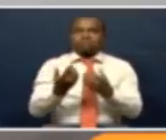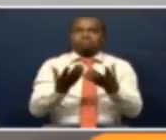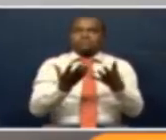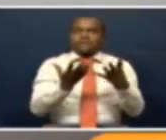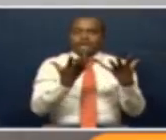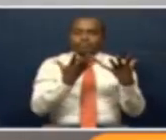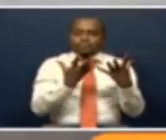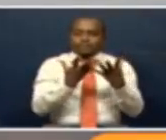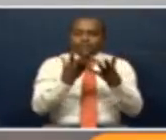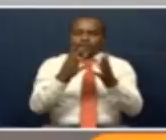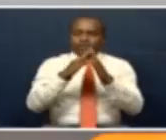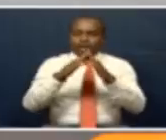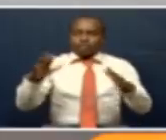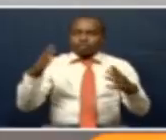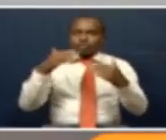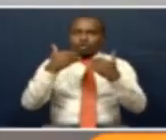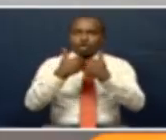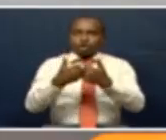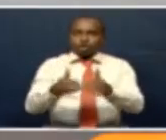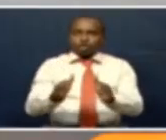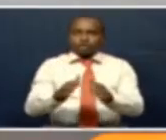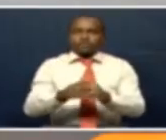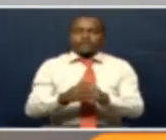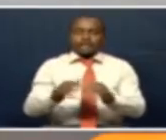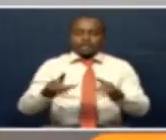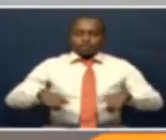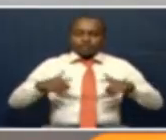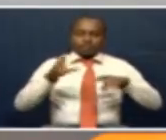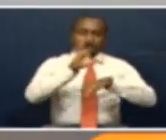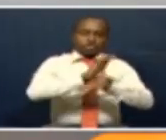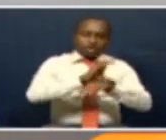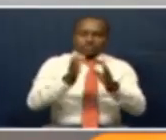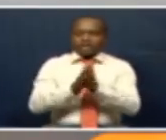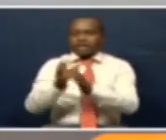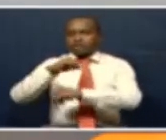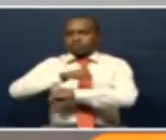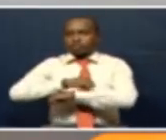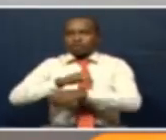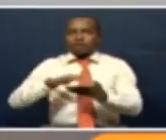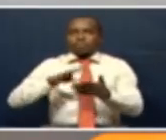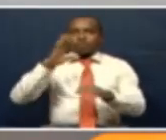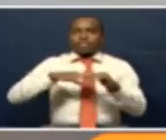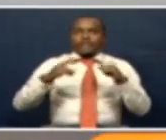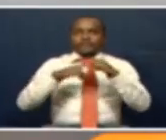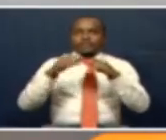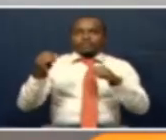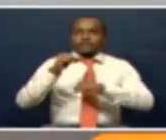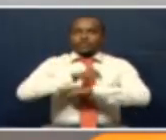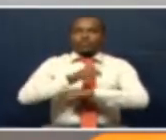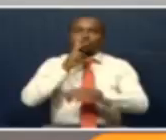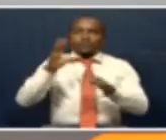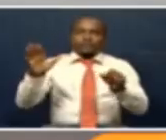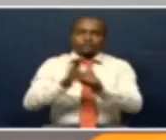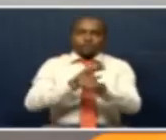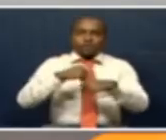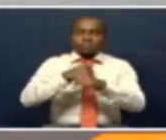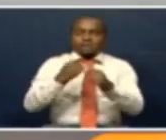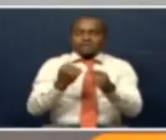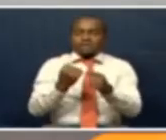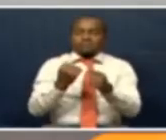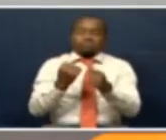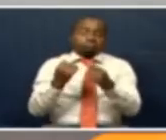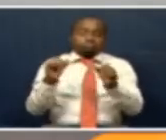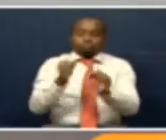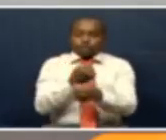currently seeking refuge in schools and churches. Over 70 schools are flooded, making it impossible for the new school term